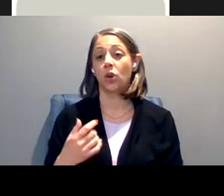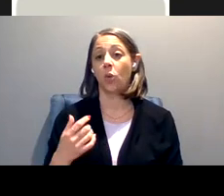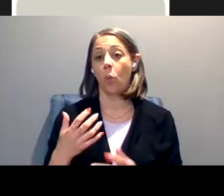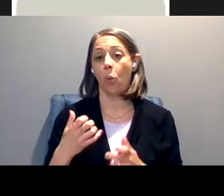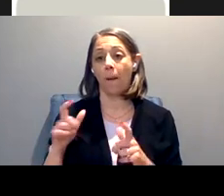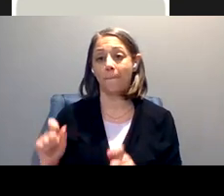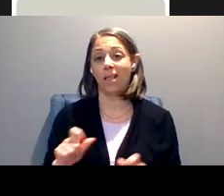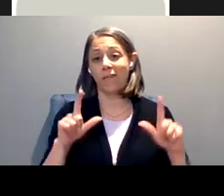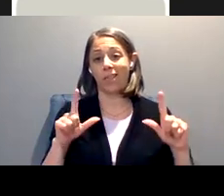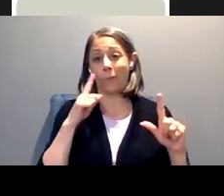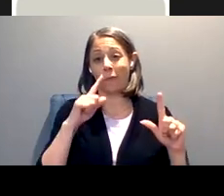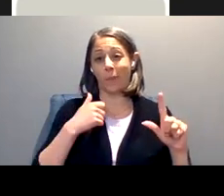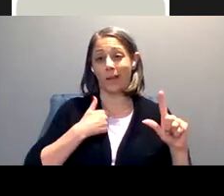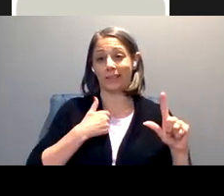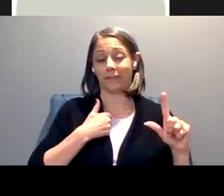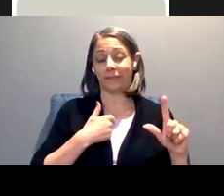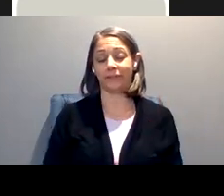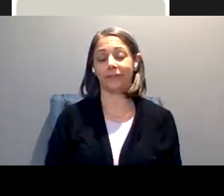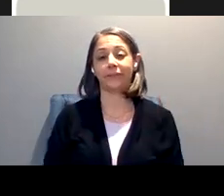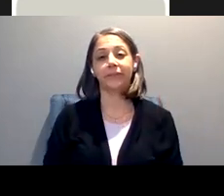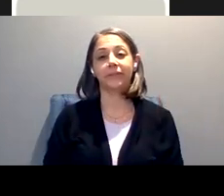for myself here.